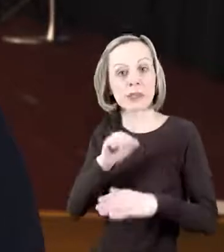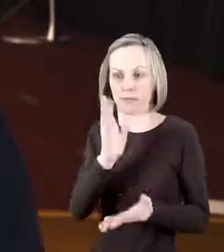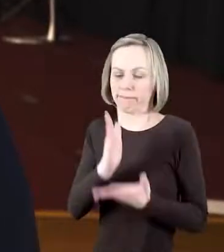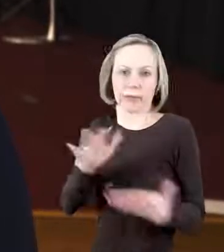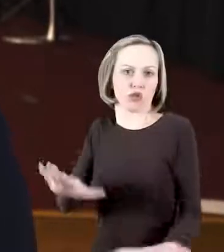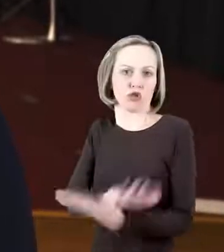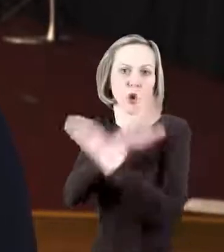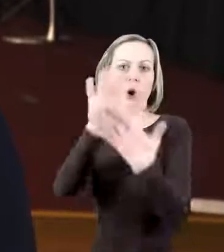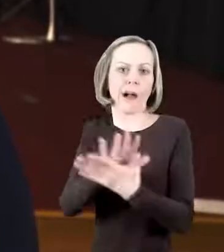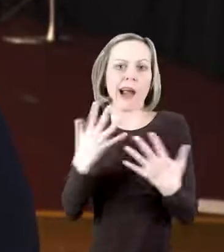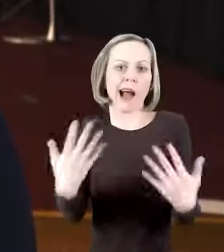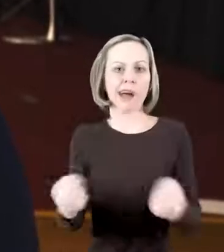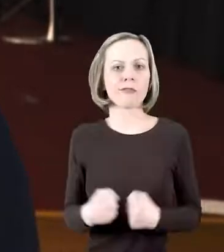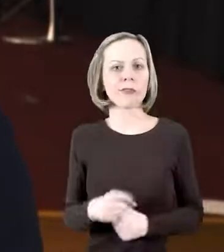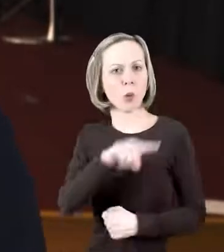as well.